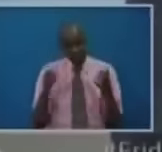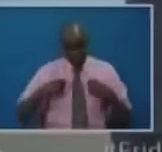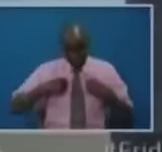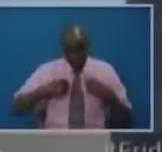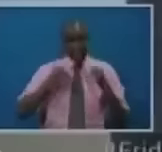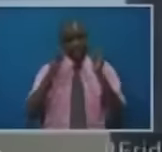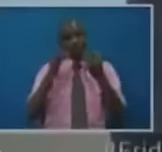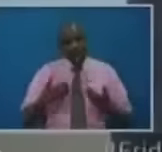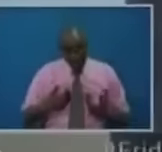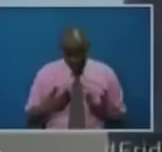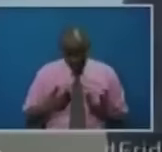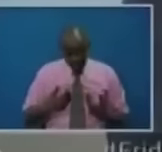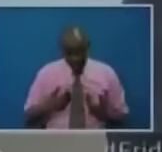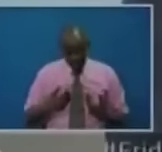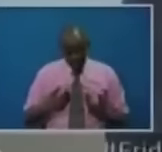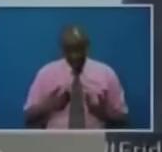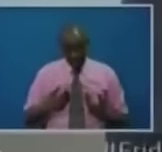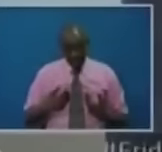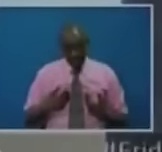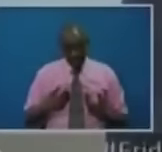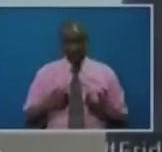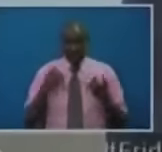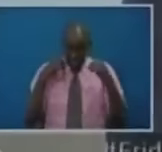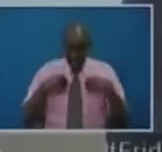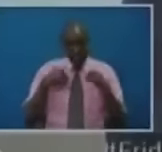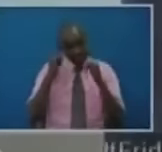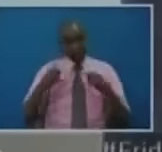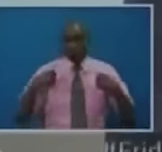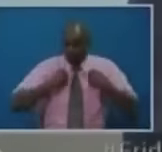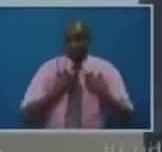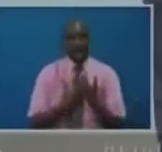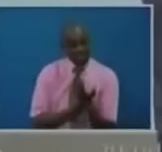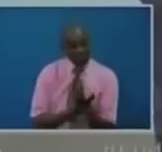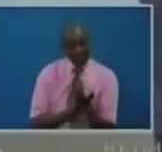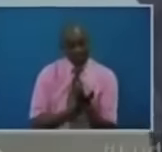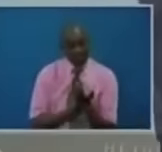shirts. I'm now wearing a new one. Oh, lovely. I'm having a new coat.